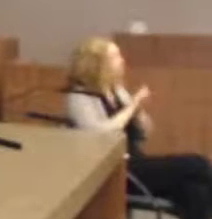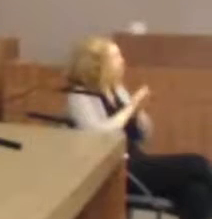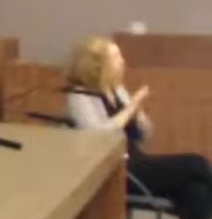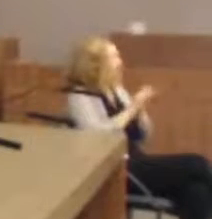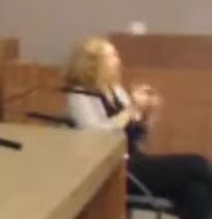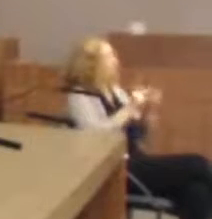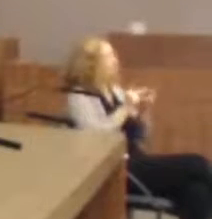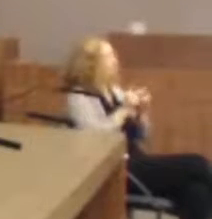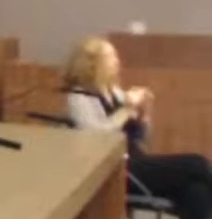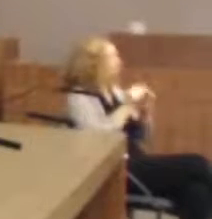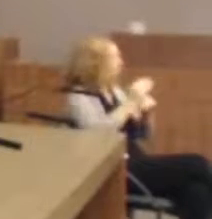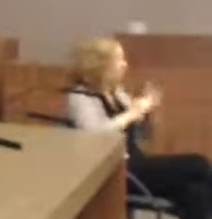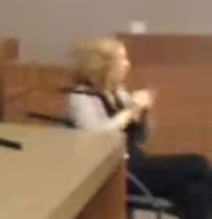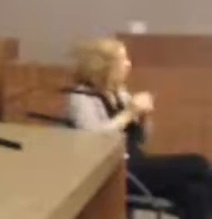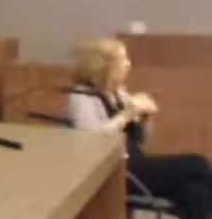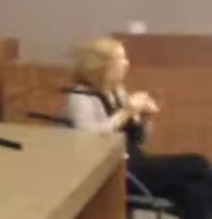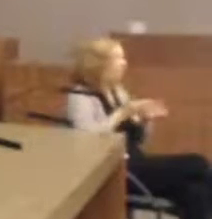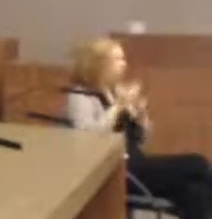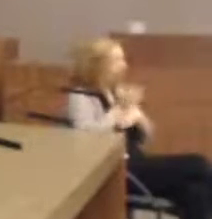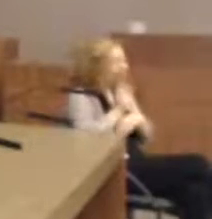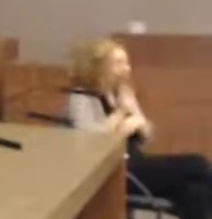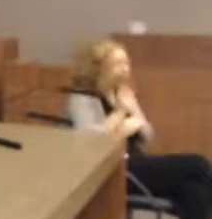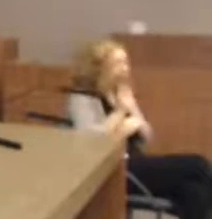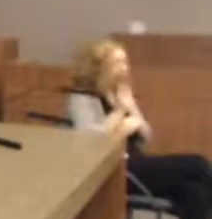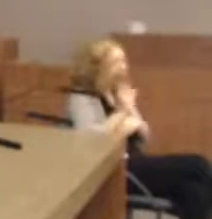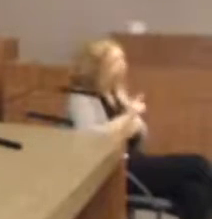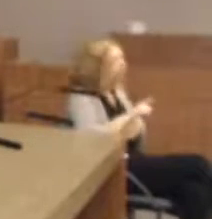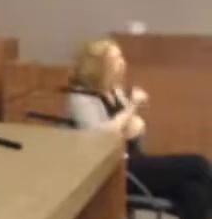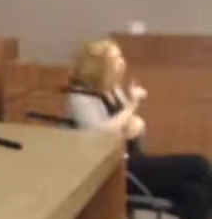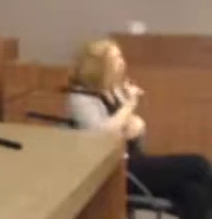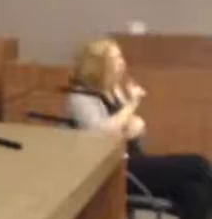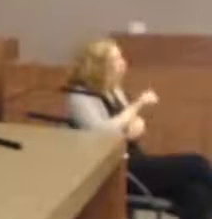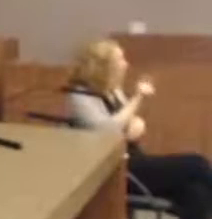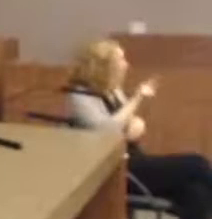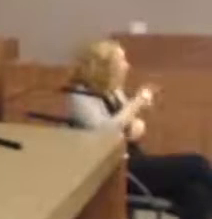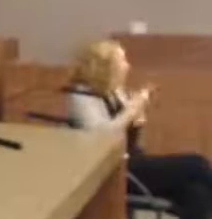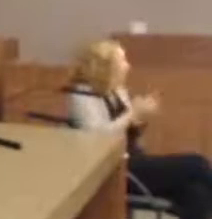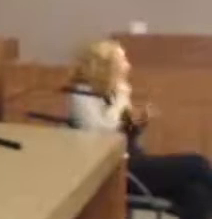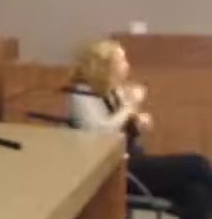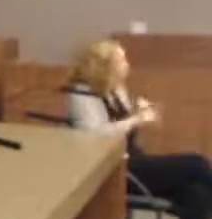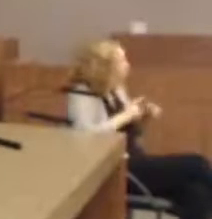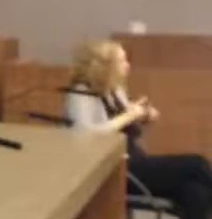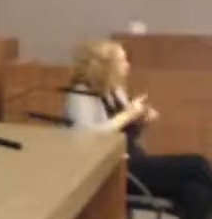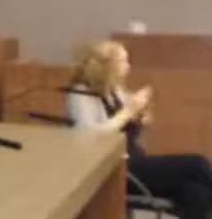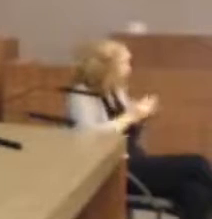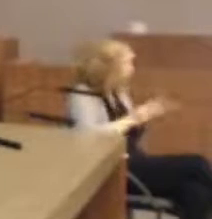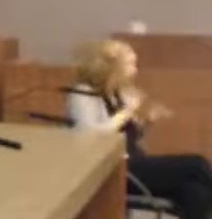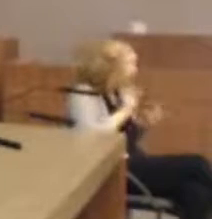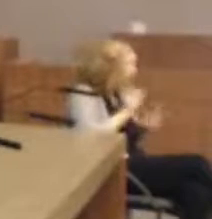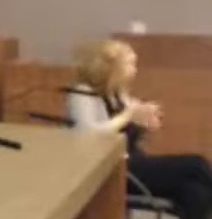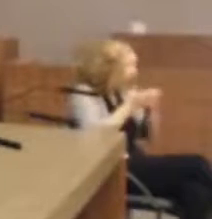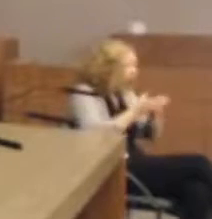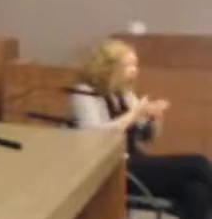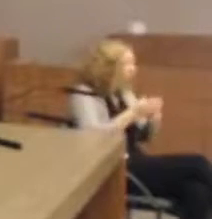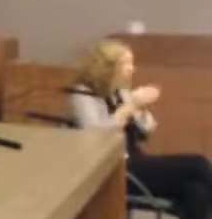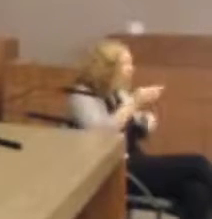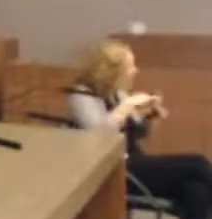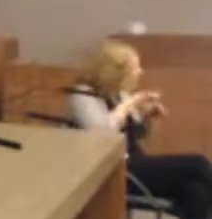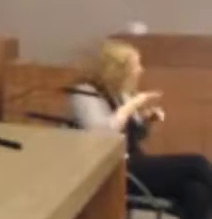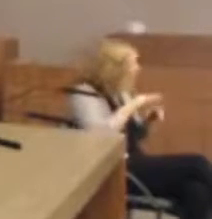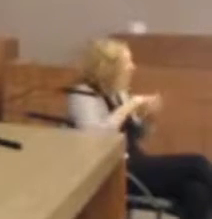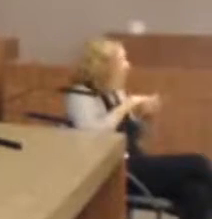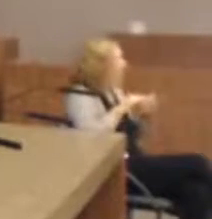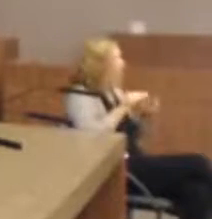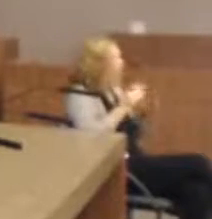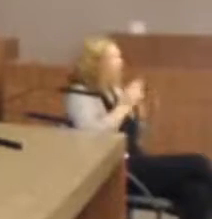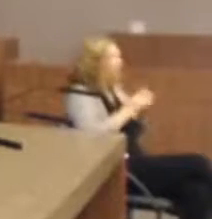down. Some water, a really necessary thing for human beings. Just some water, some tea, some light